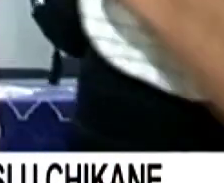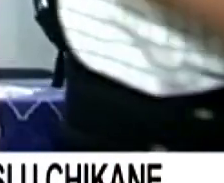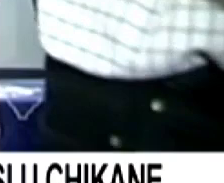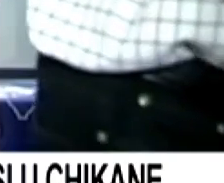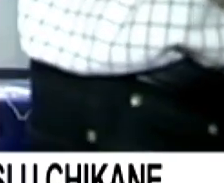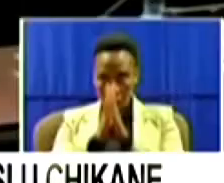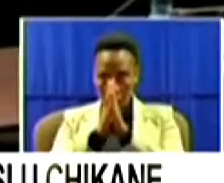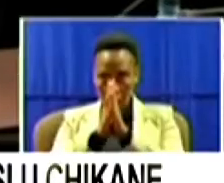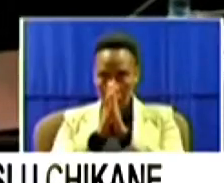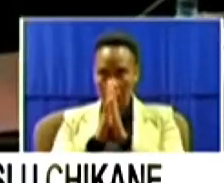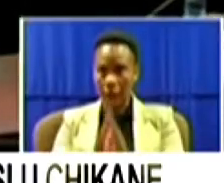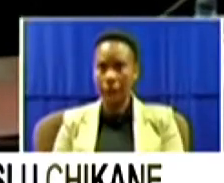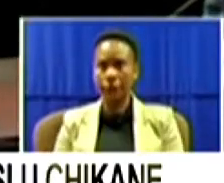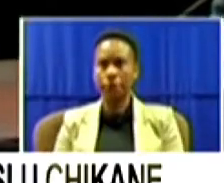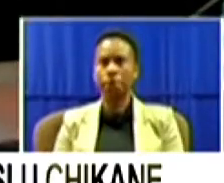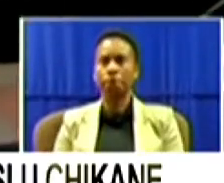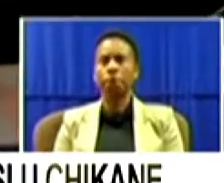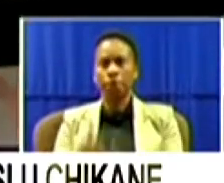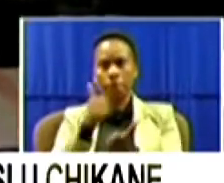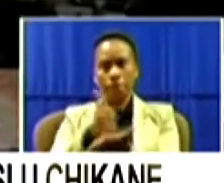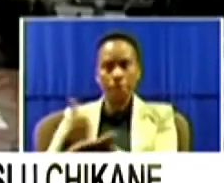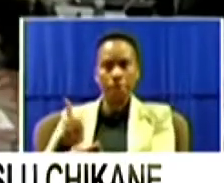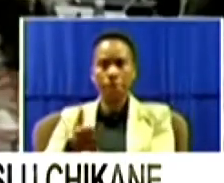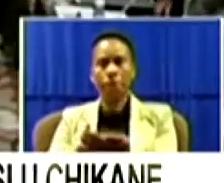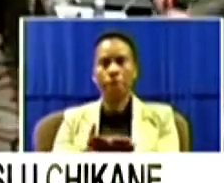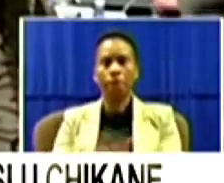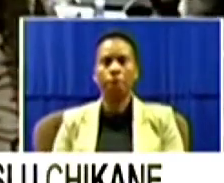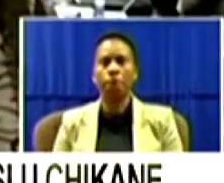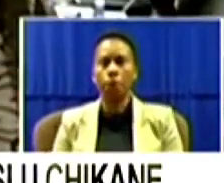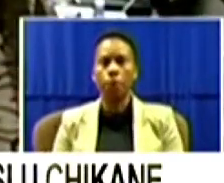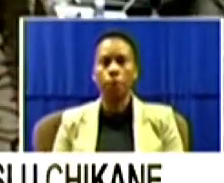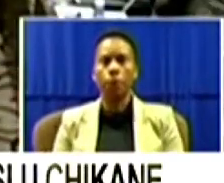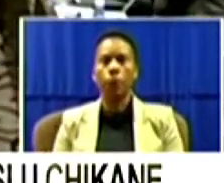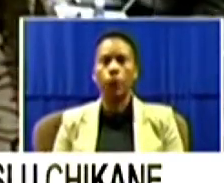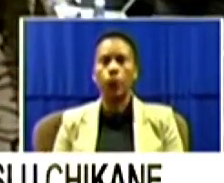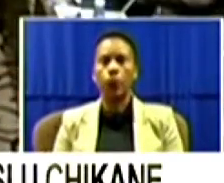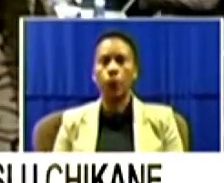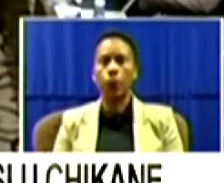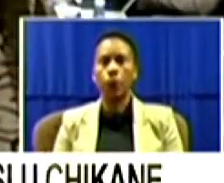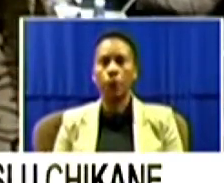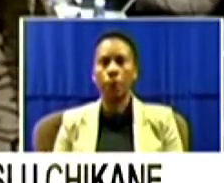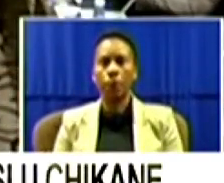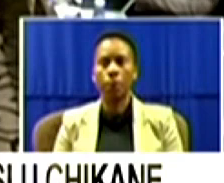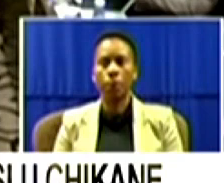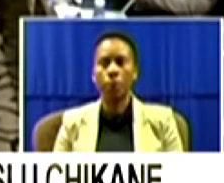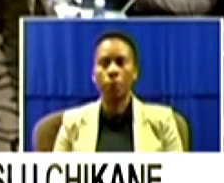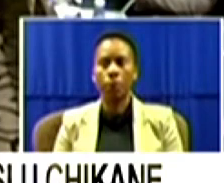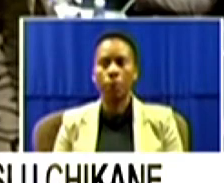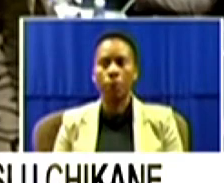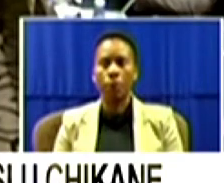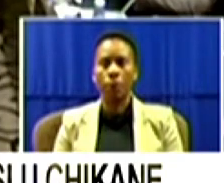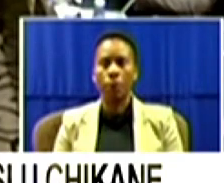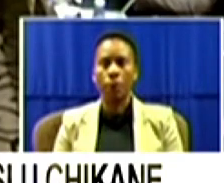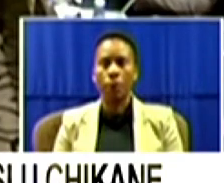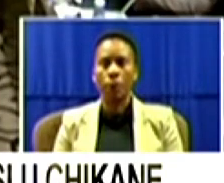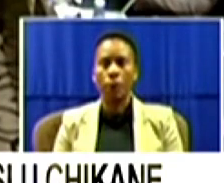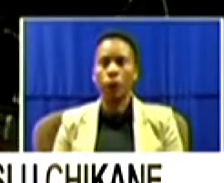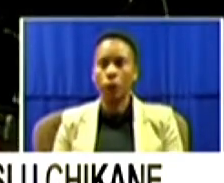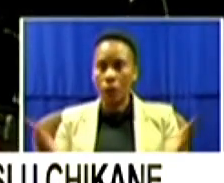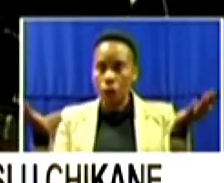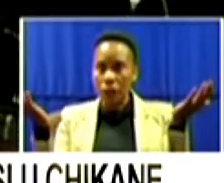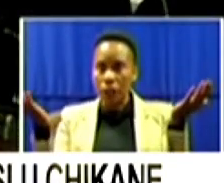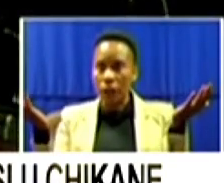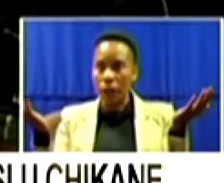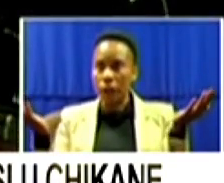ezweni lonke. I-ANC ithi nakuba uChikane eyilungu layo, kodwa ke lokho angeke kumenze acheme